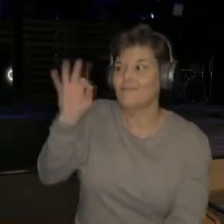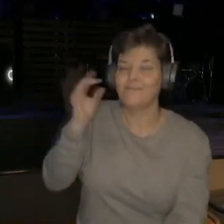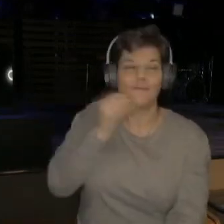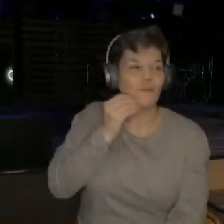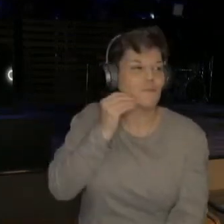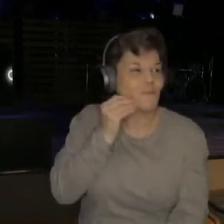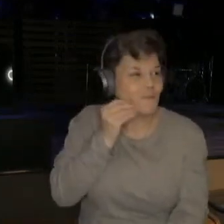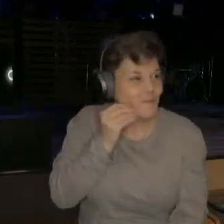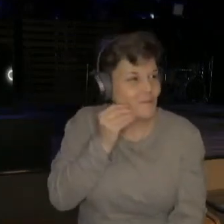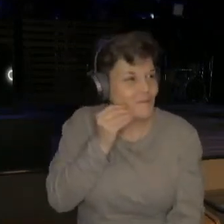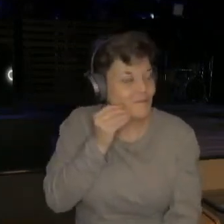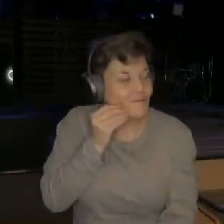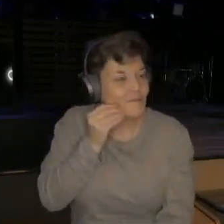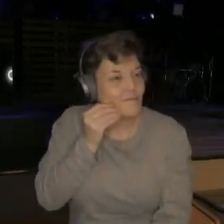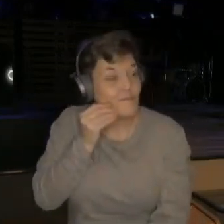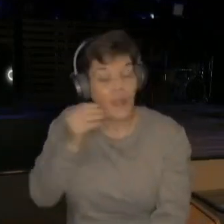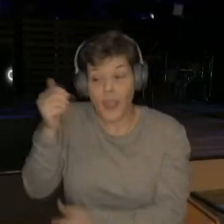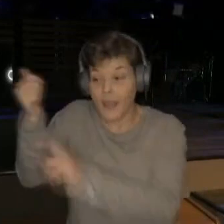overflowing joy.